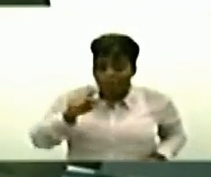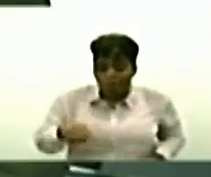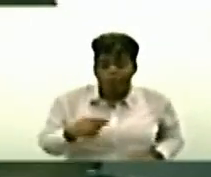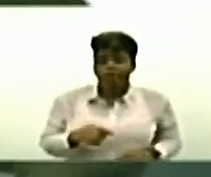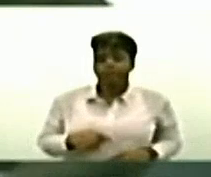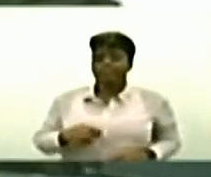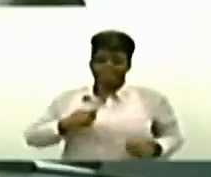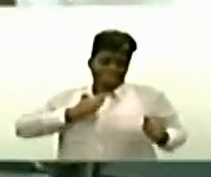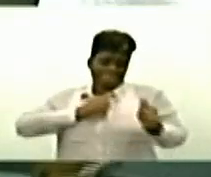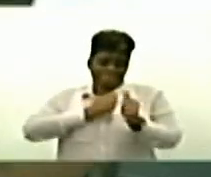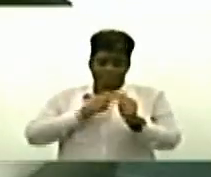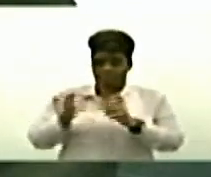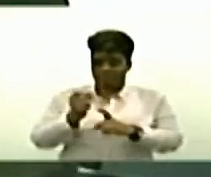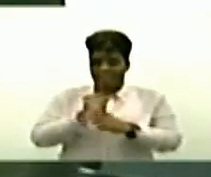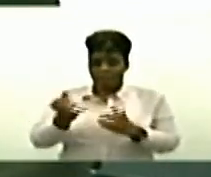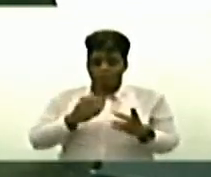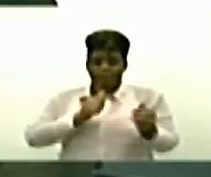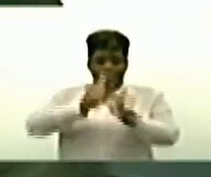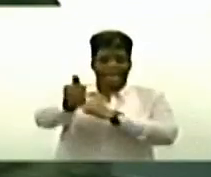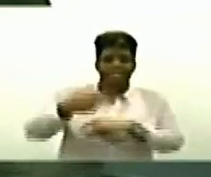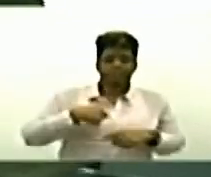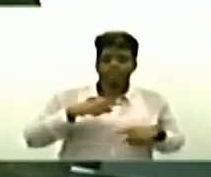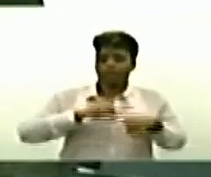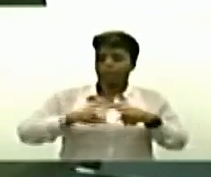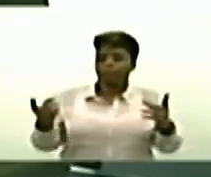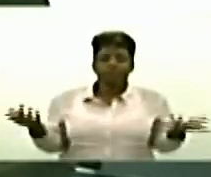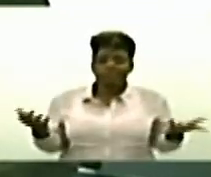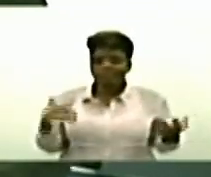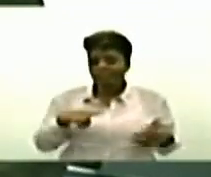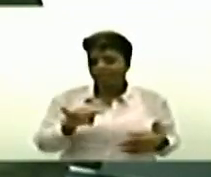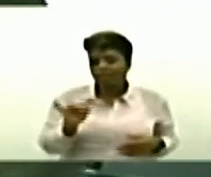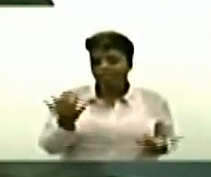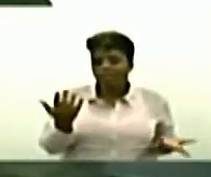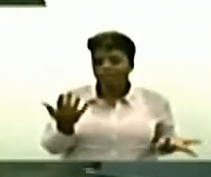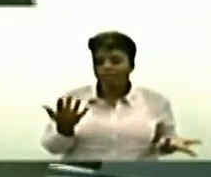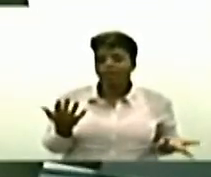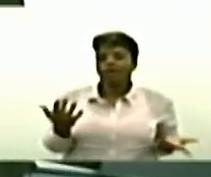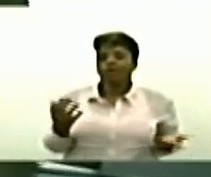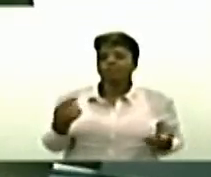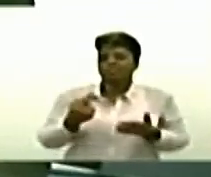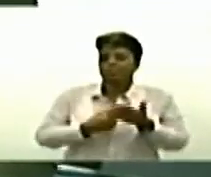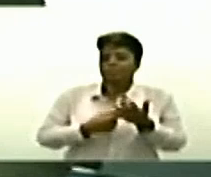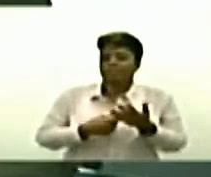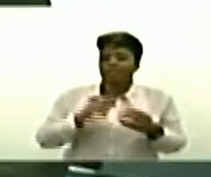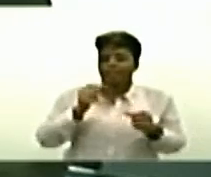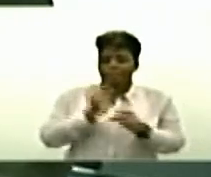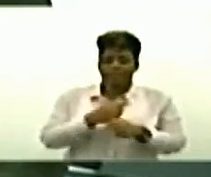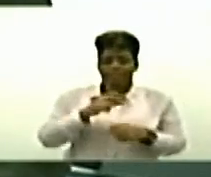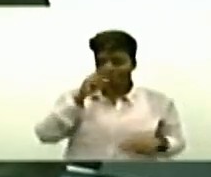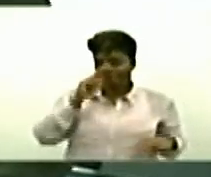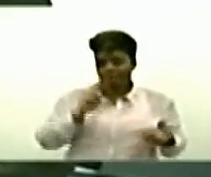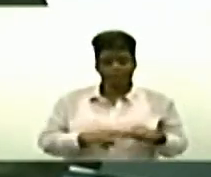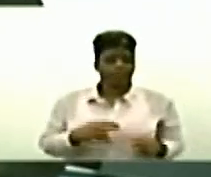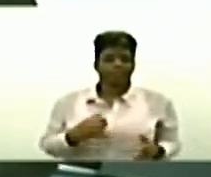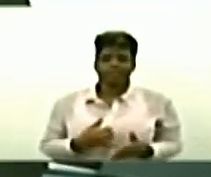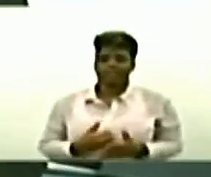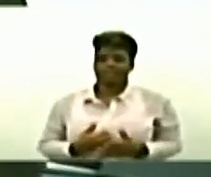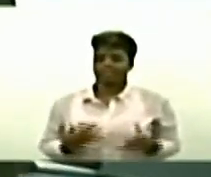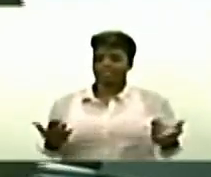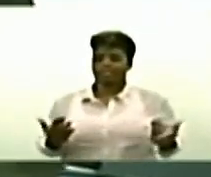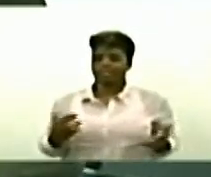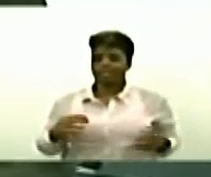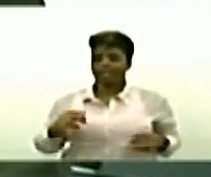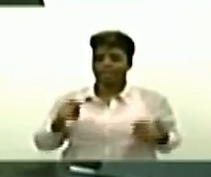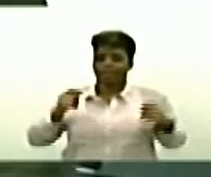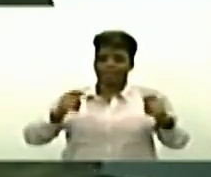cross me, and you have 10 vehicles in front of me. So sometimes I kind of make fun of it, So I